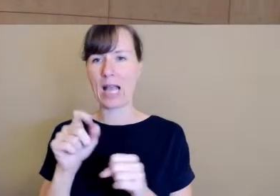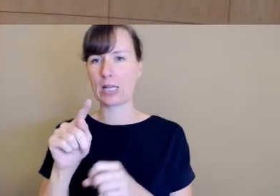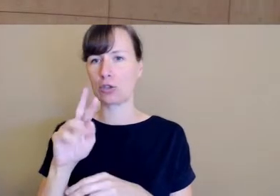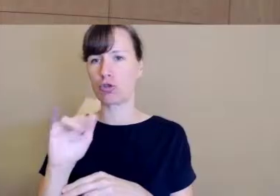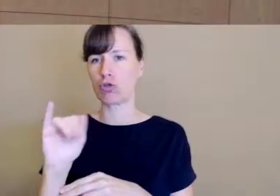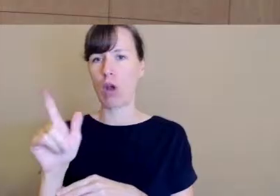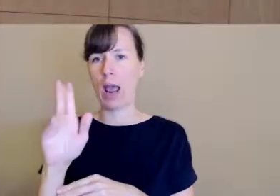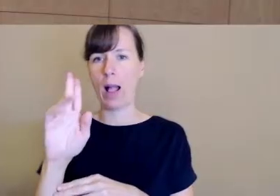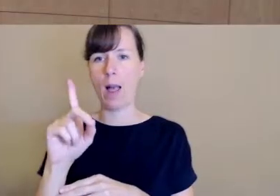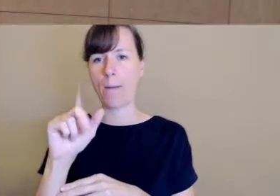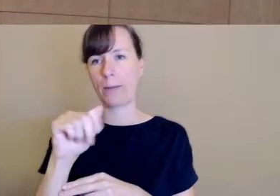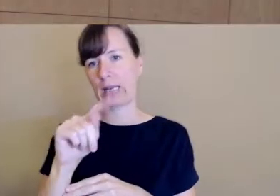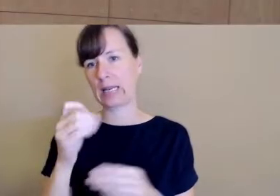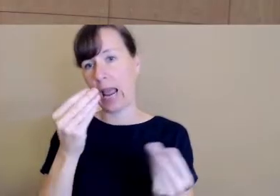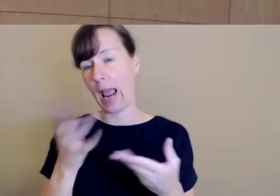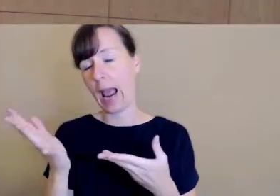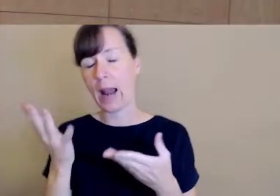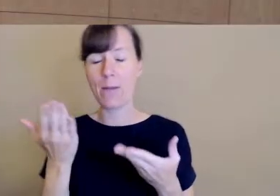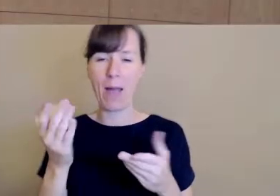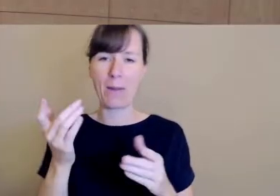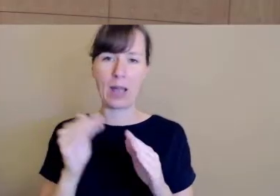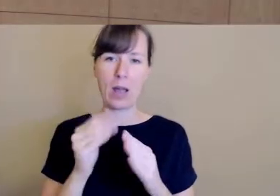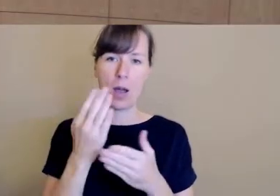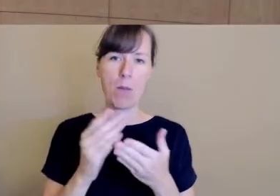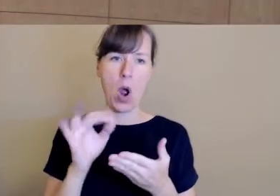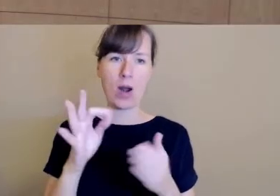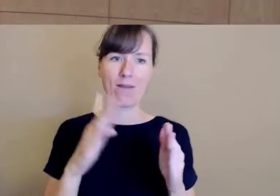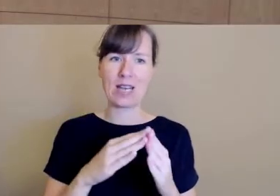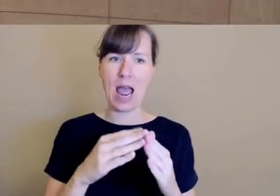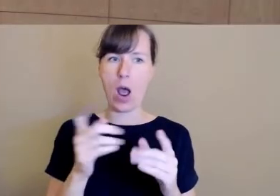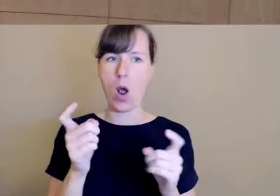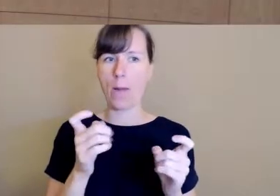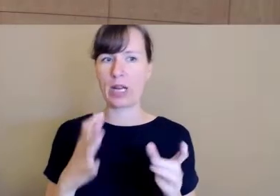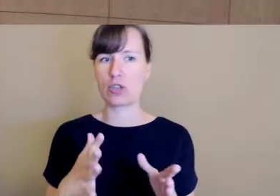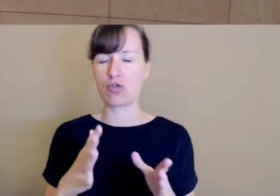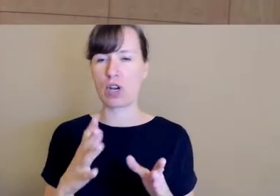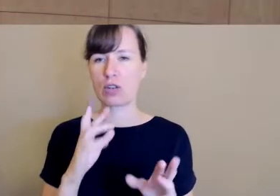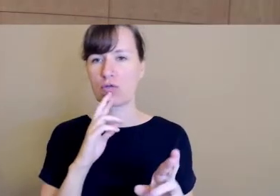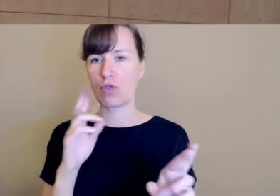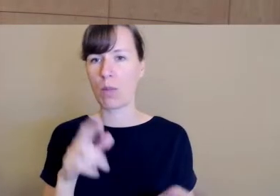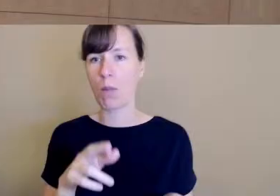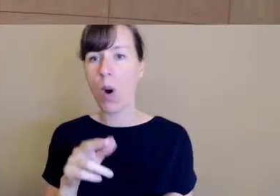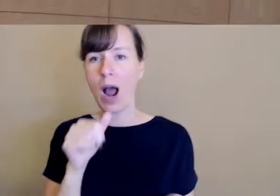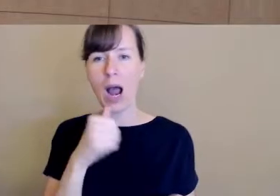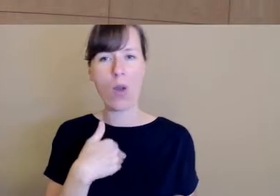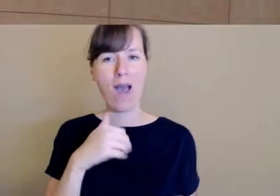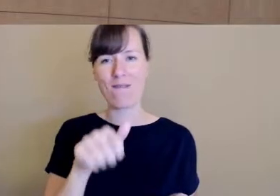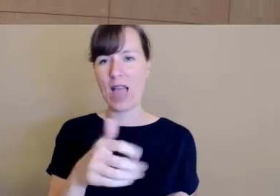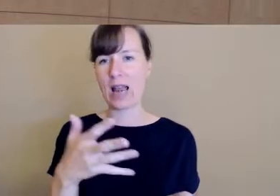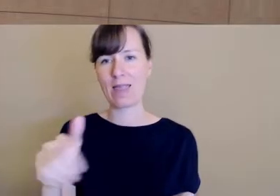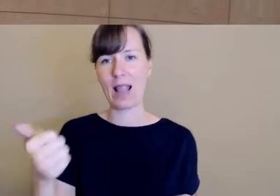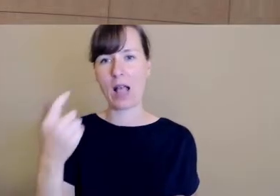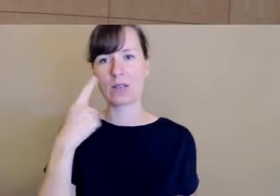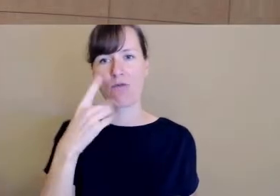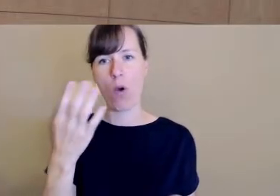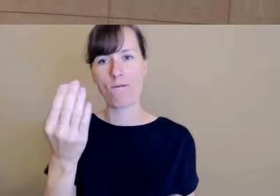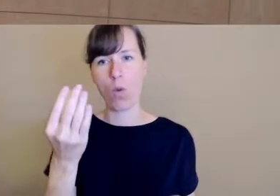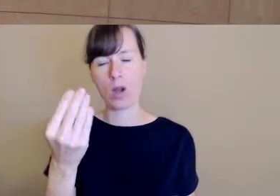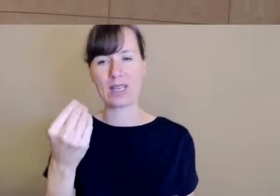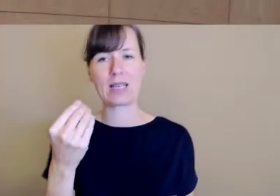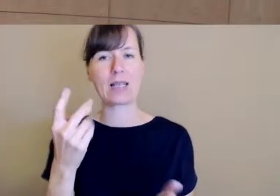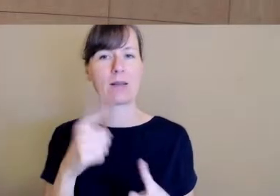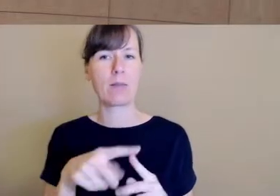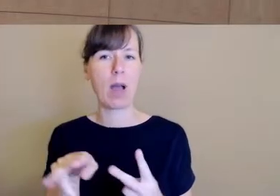possibly as part of the town administrator's report. I do not have anything else for the 14th, although those are two big items.